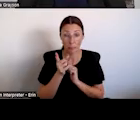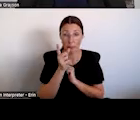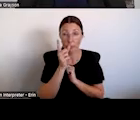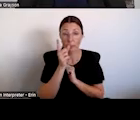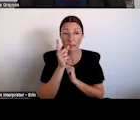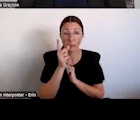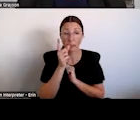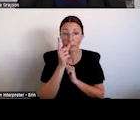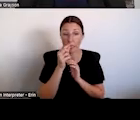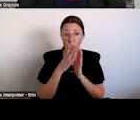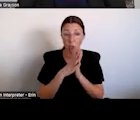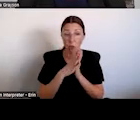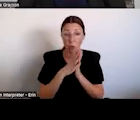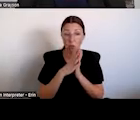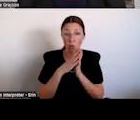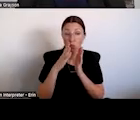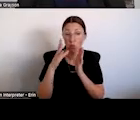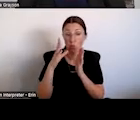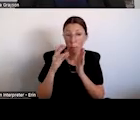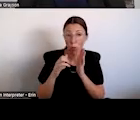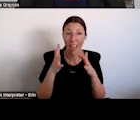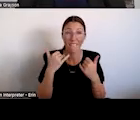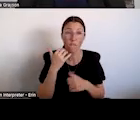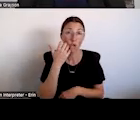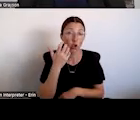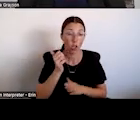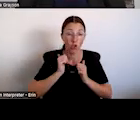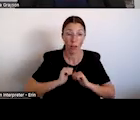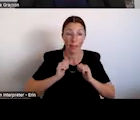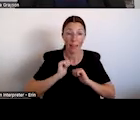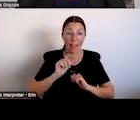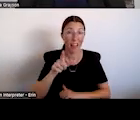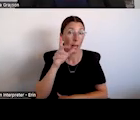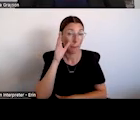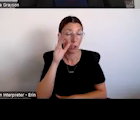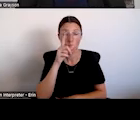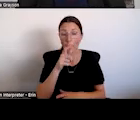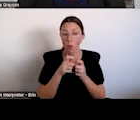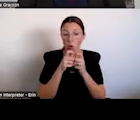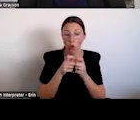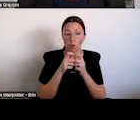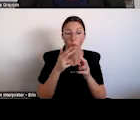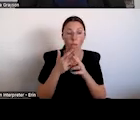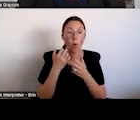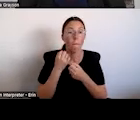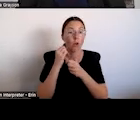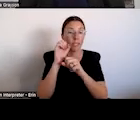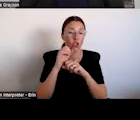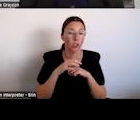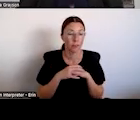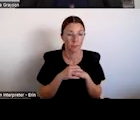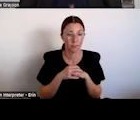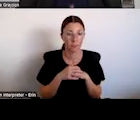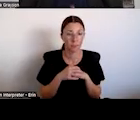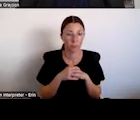data sets in future training. And that lineage, that log certainly can be useful in protection. I already mentioned input